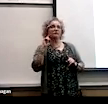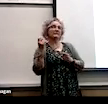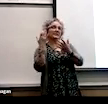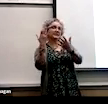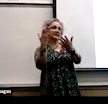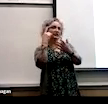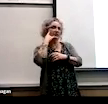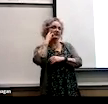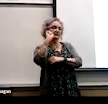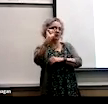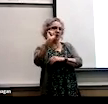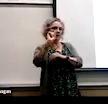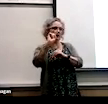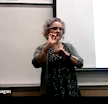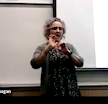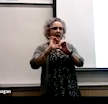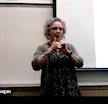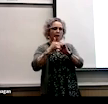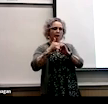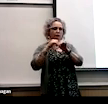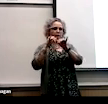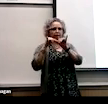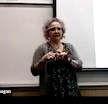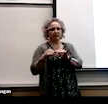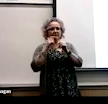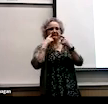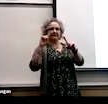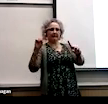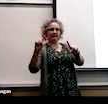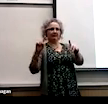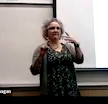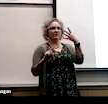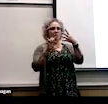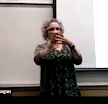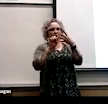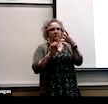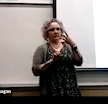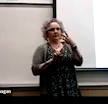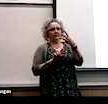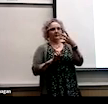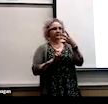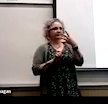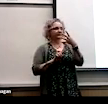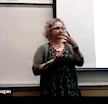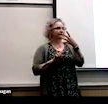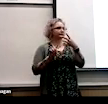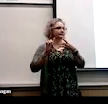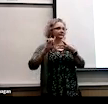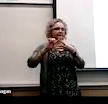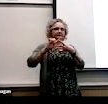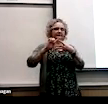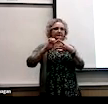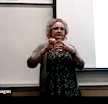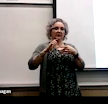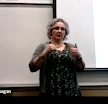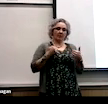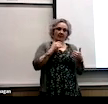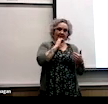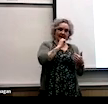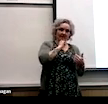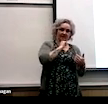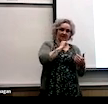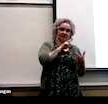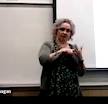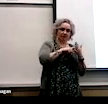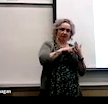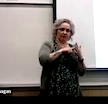that. So they suggest that there are 4 core components for successful transition. Number 1 is that it should start early. Each